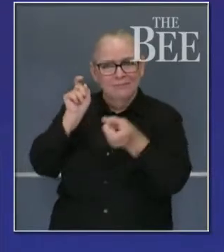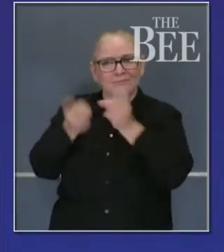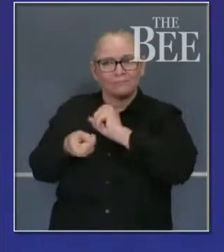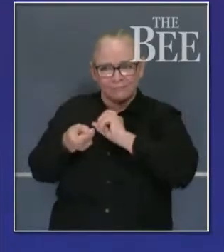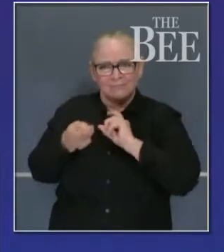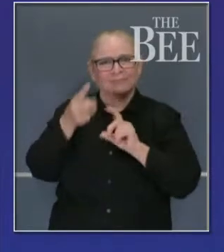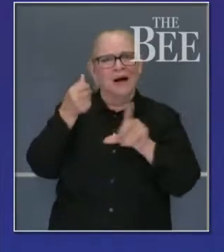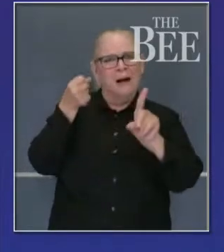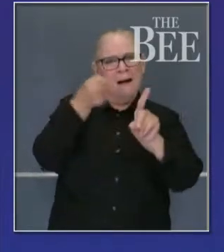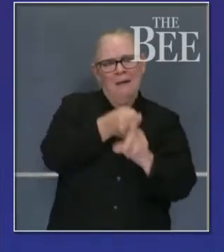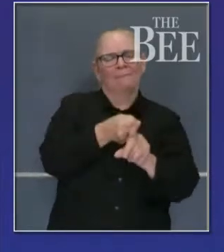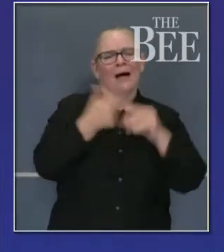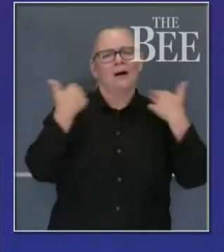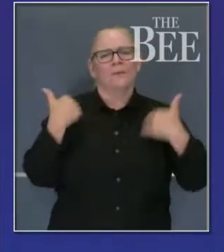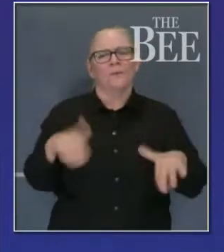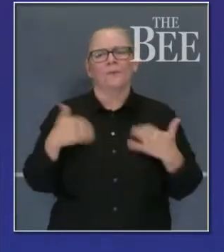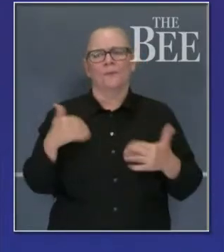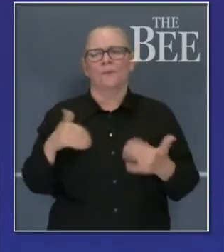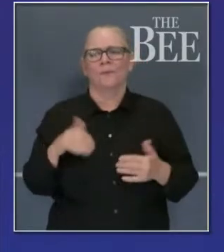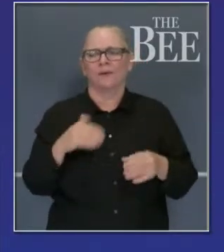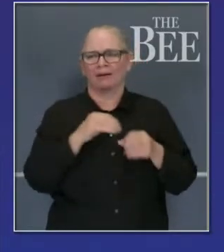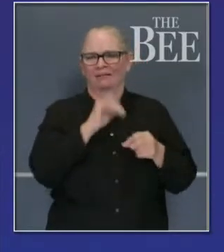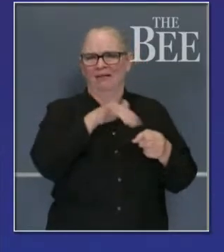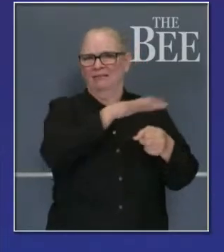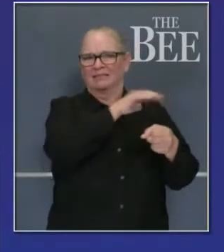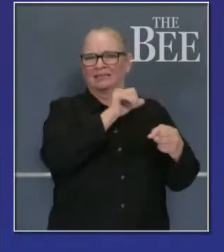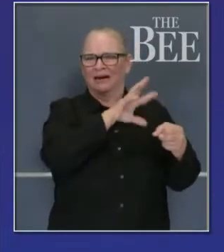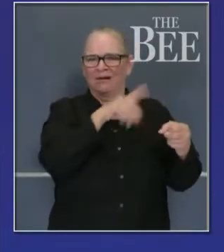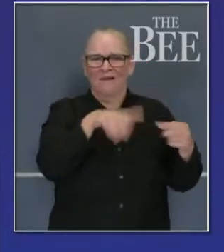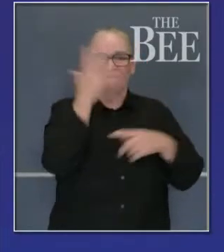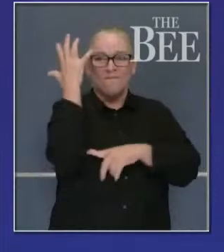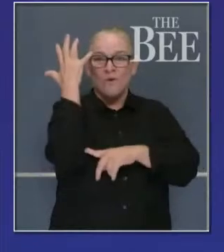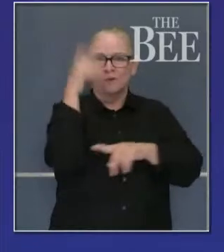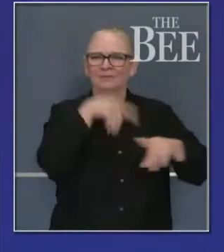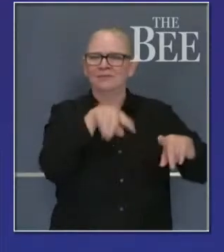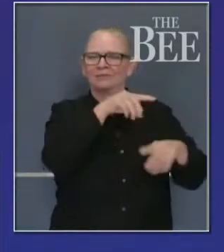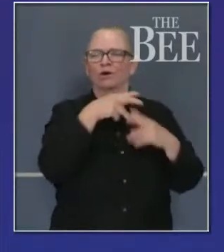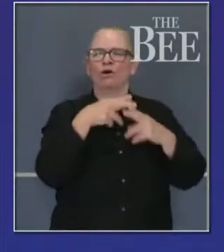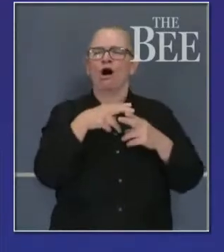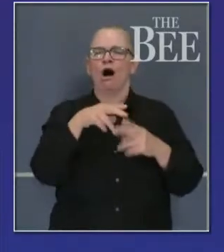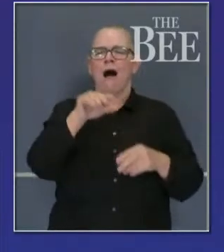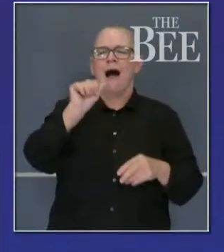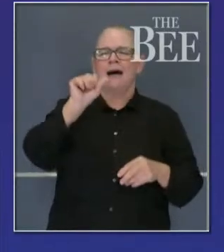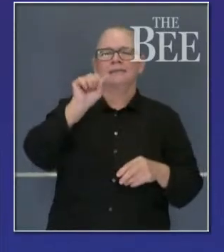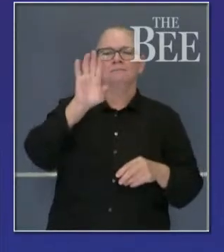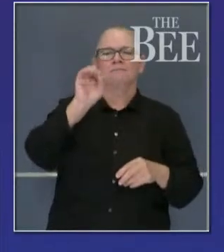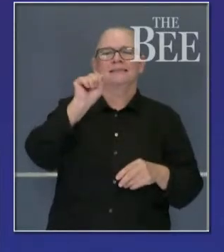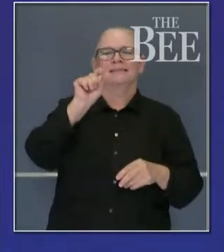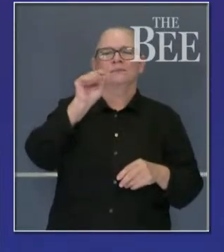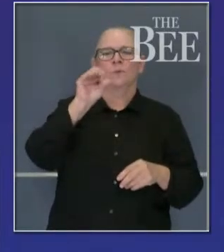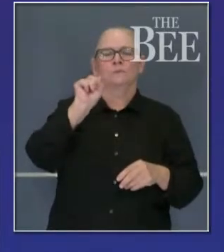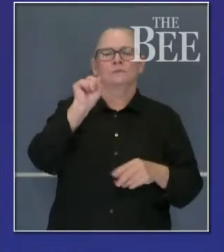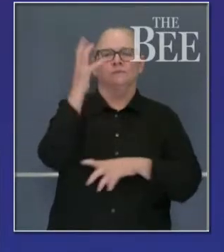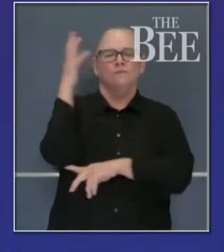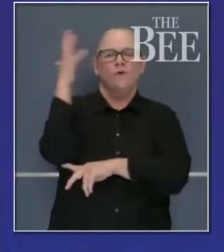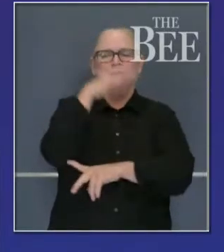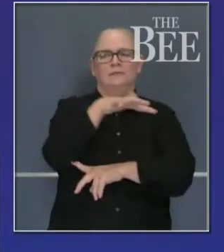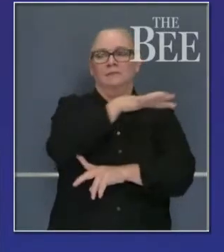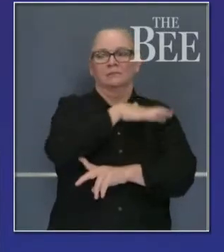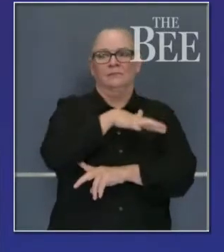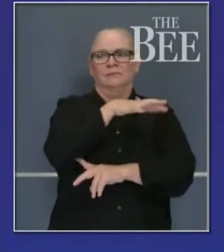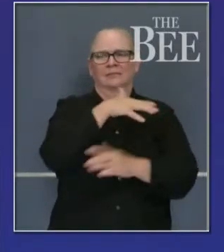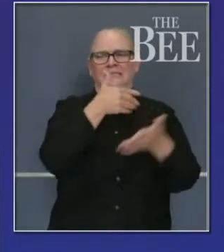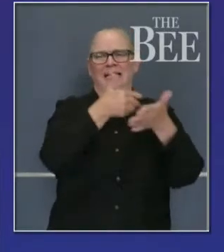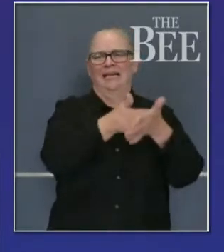occurred in an asbestos forest. This is a coastal fire, predominantly along the coast, where you have coastal